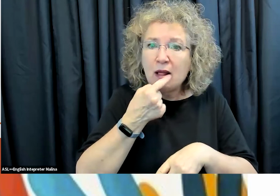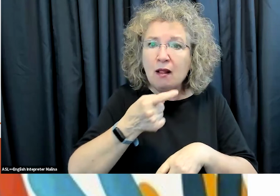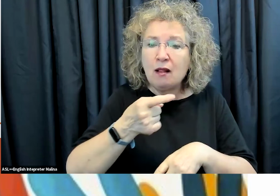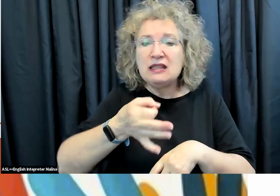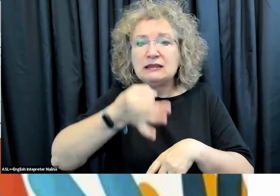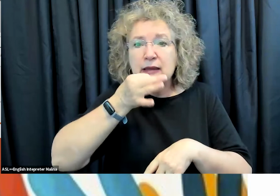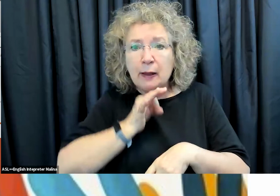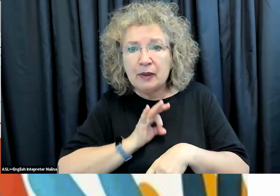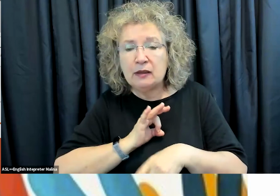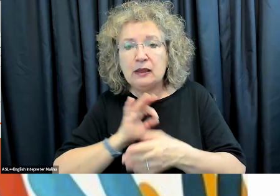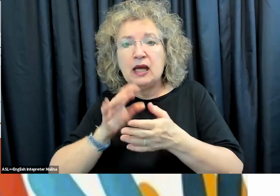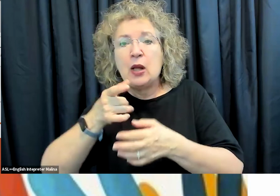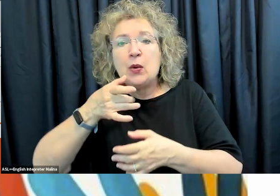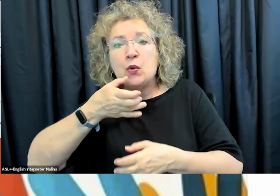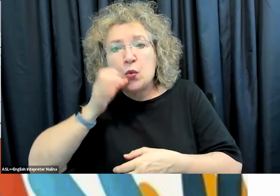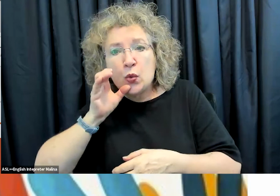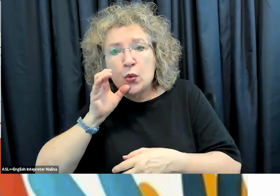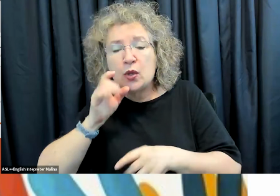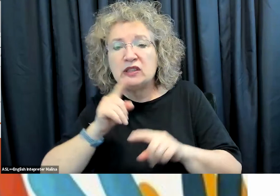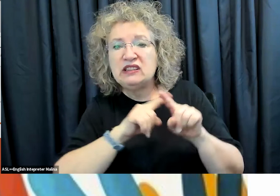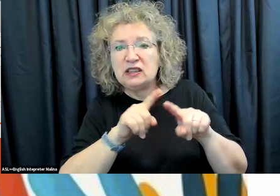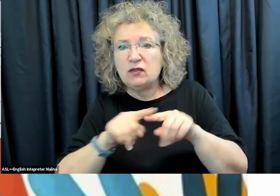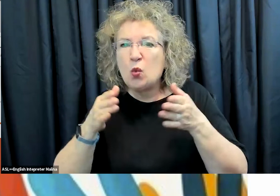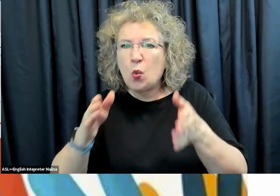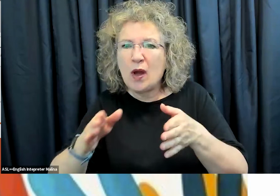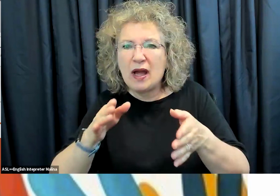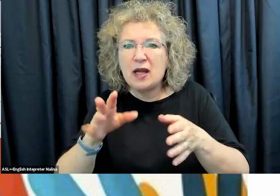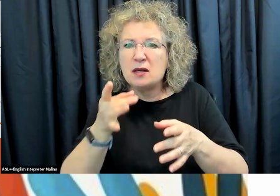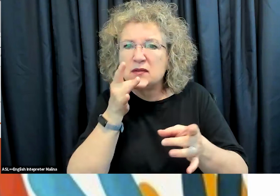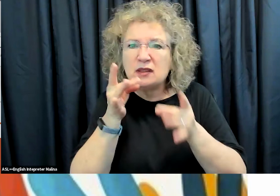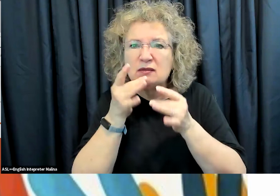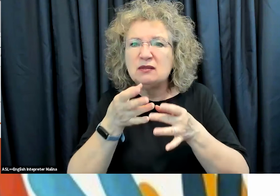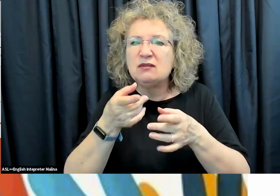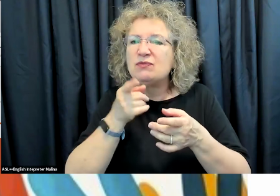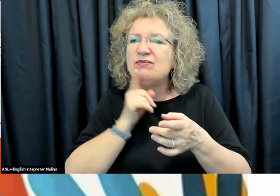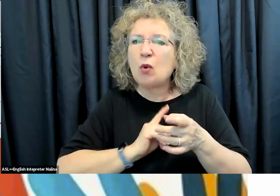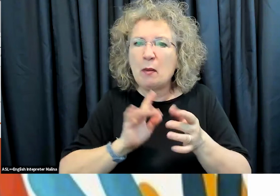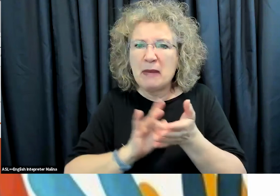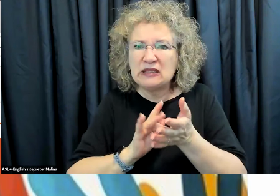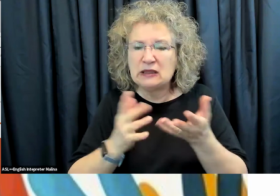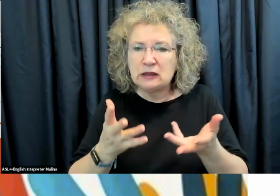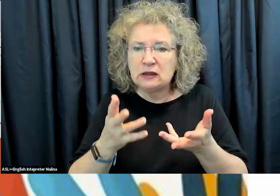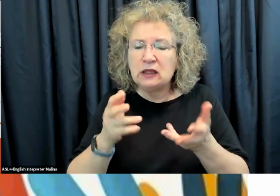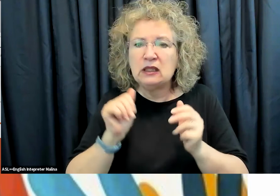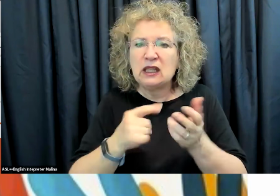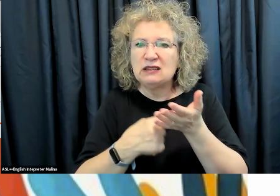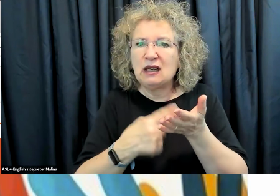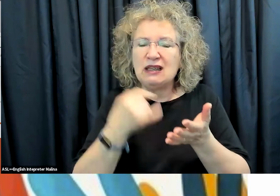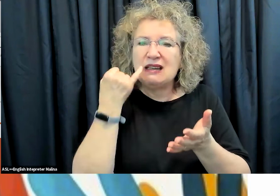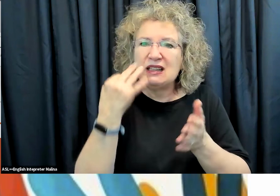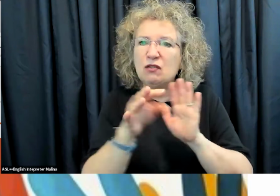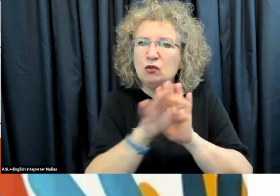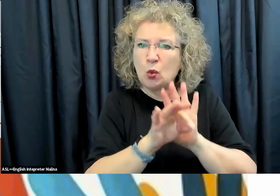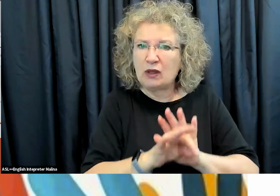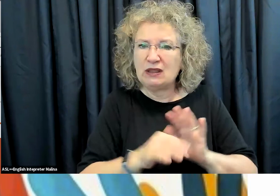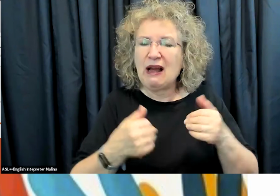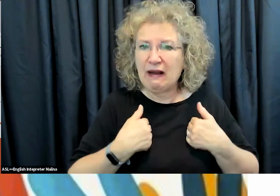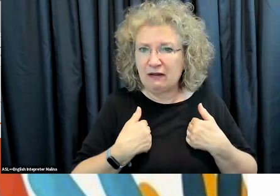work together with your healthcare providers so they know your preferences and concerns. Next,